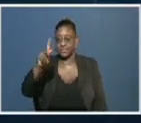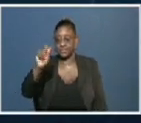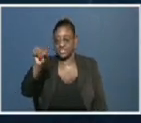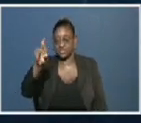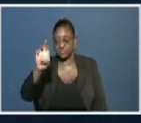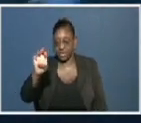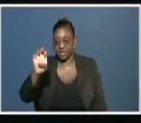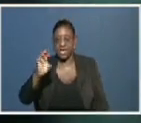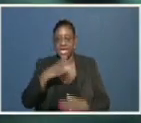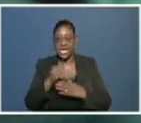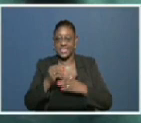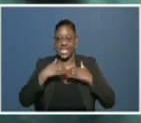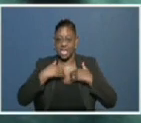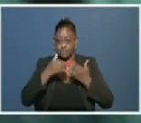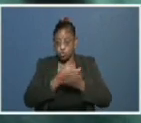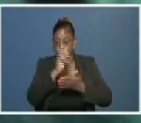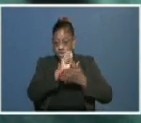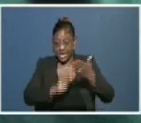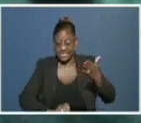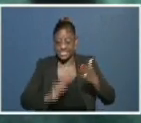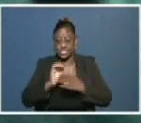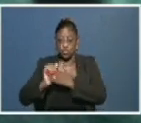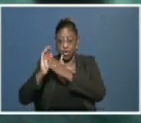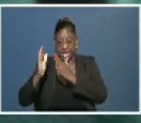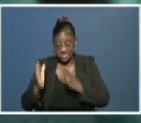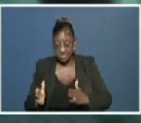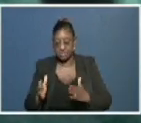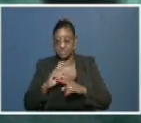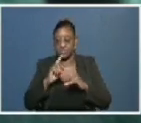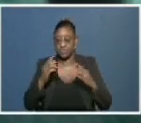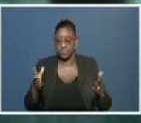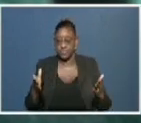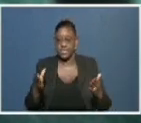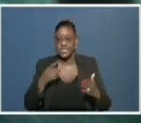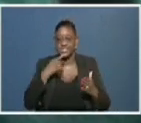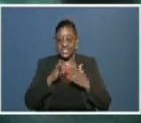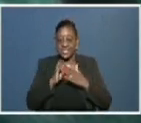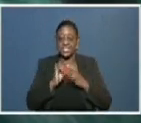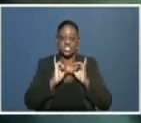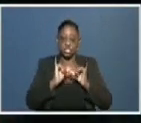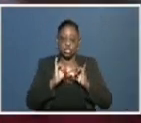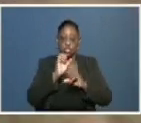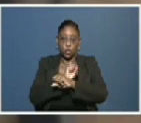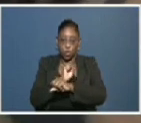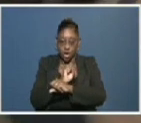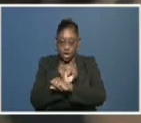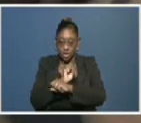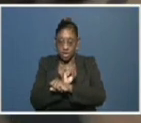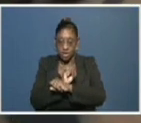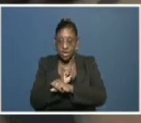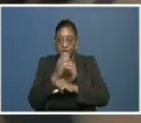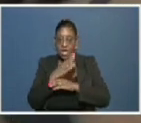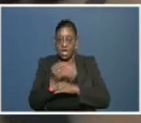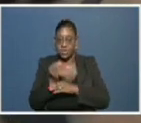provide a platform for new writers, actors, and directors like himself. He adds that currently he's been working on a full-length version of one